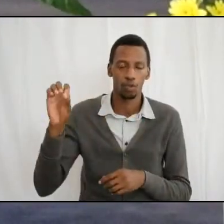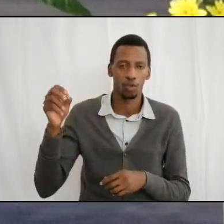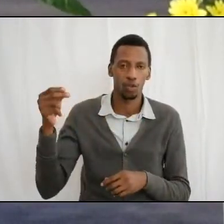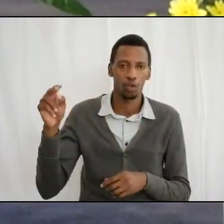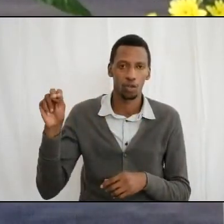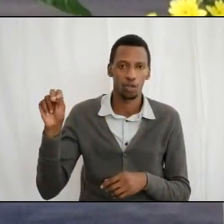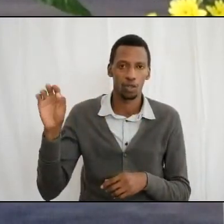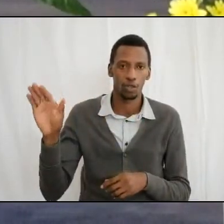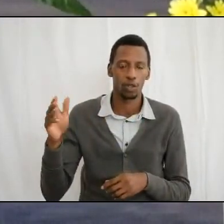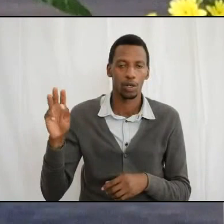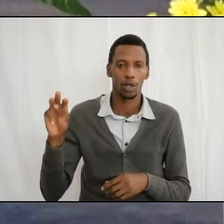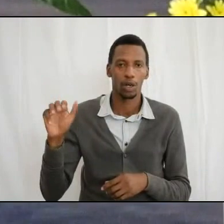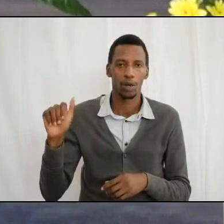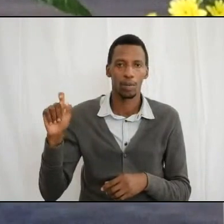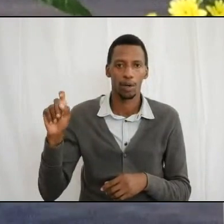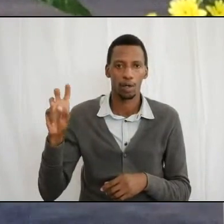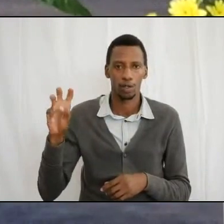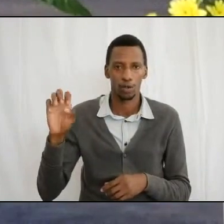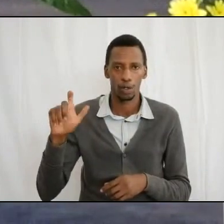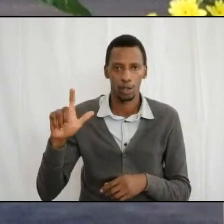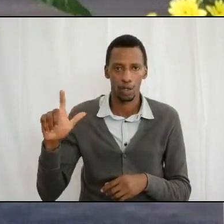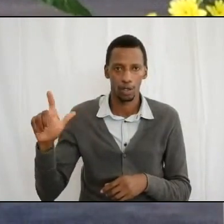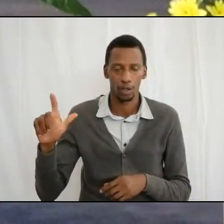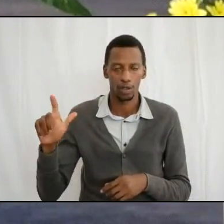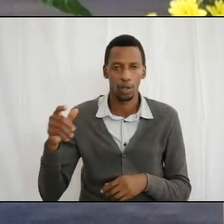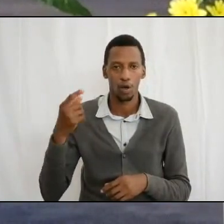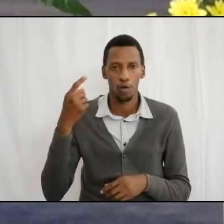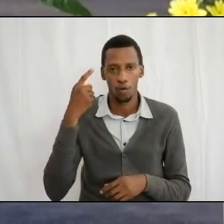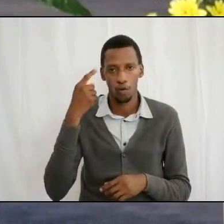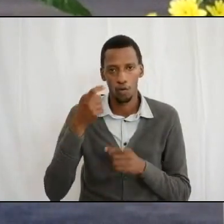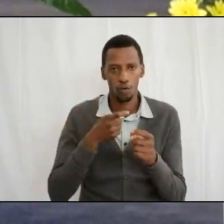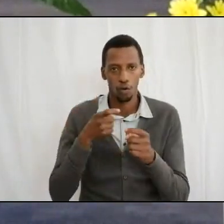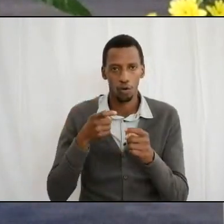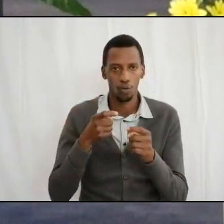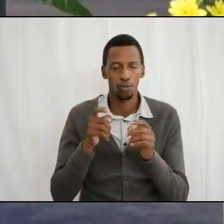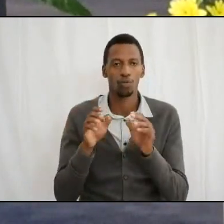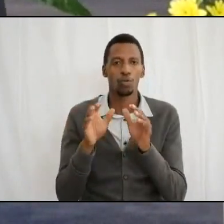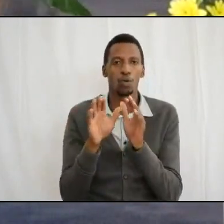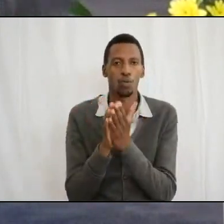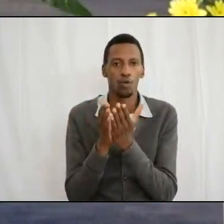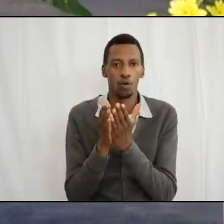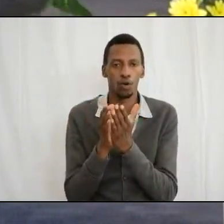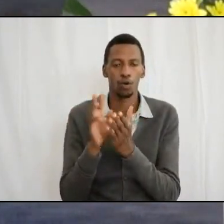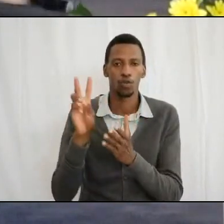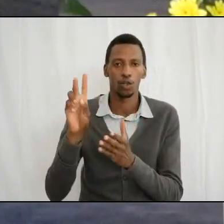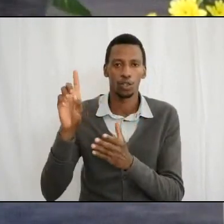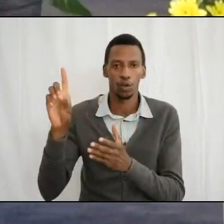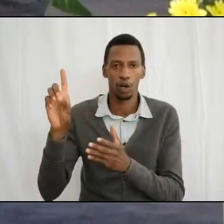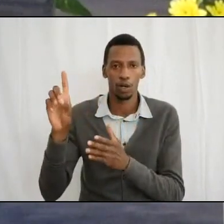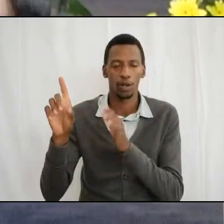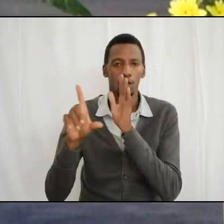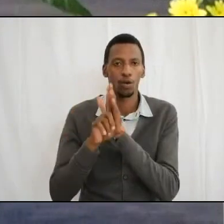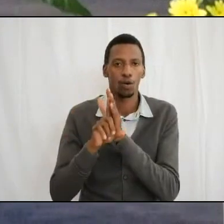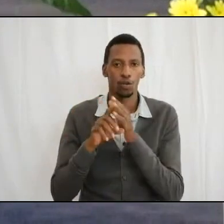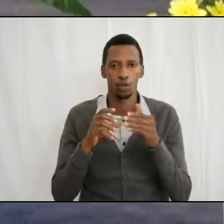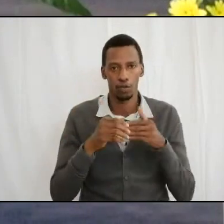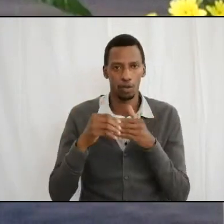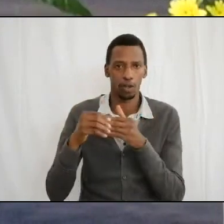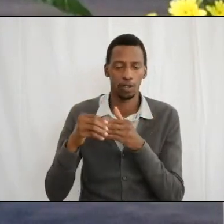wonderful book, the 21 Irrefutable Laws of Leadership, and it's plan